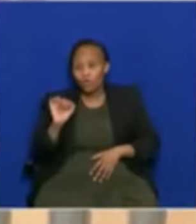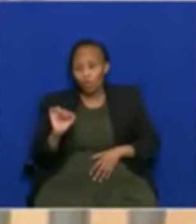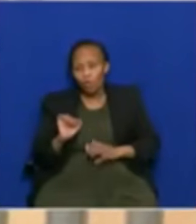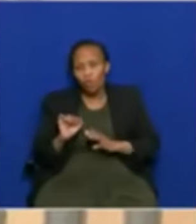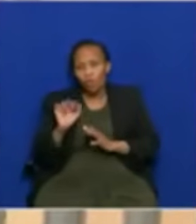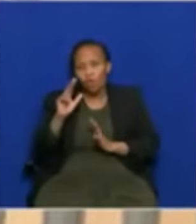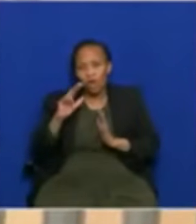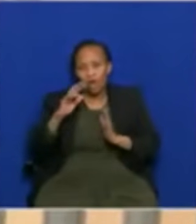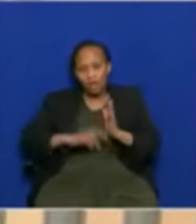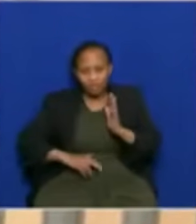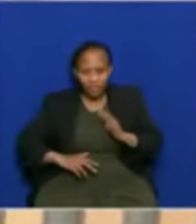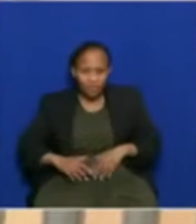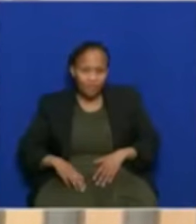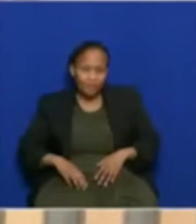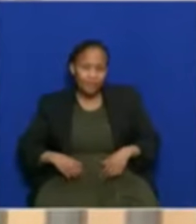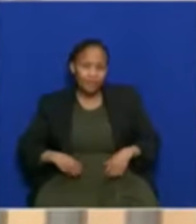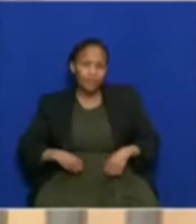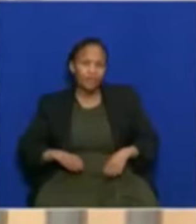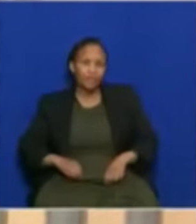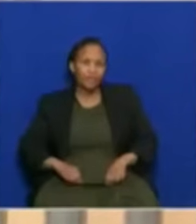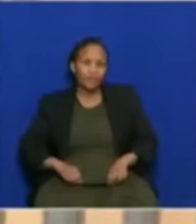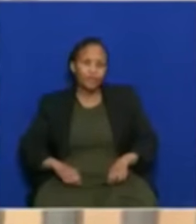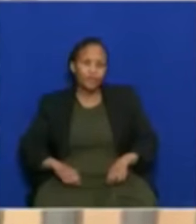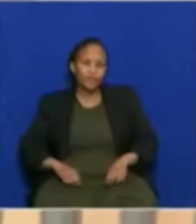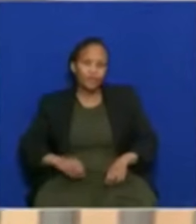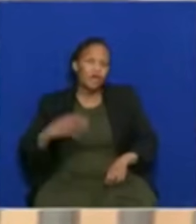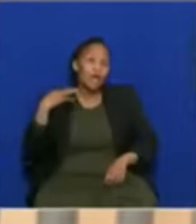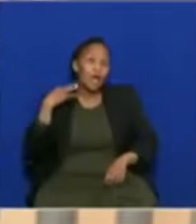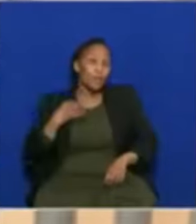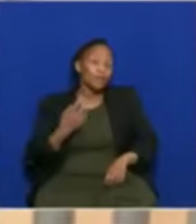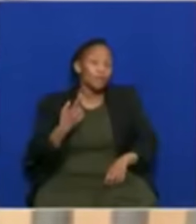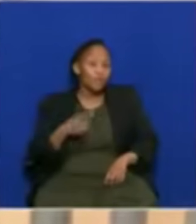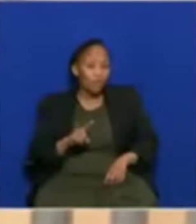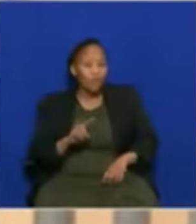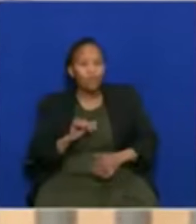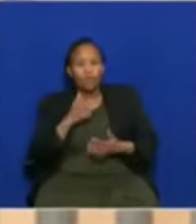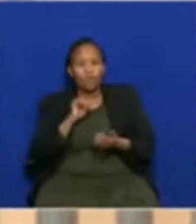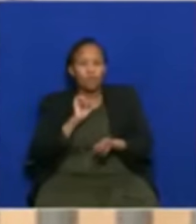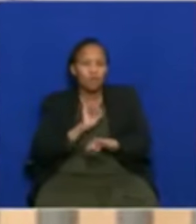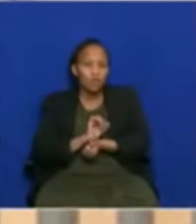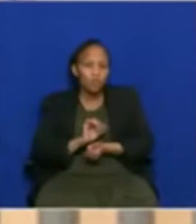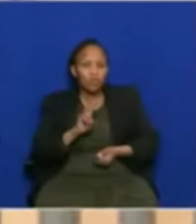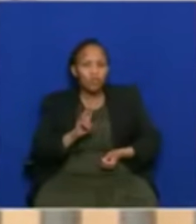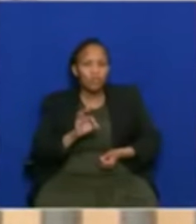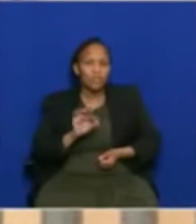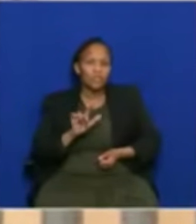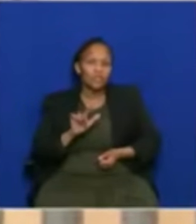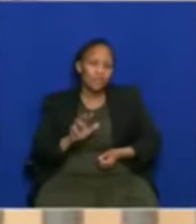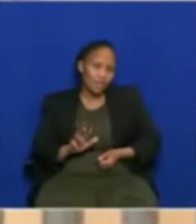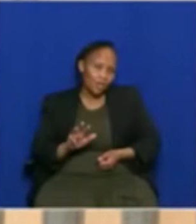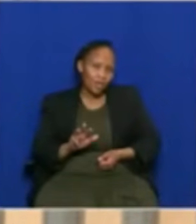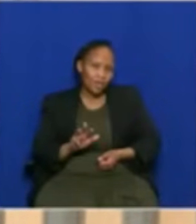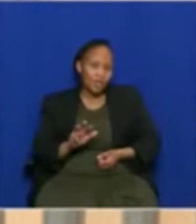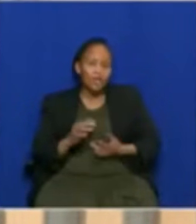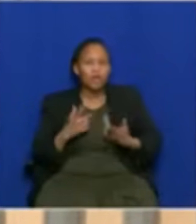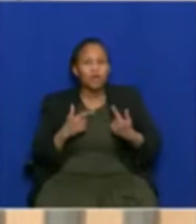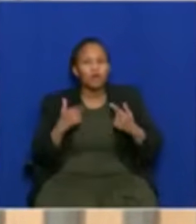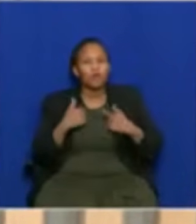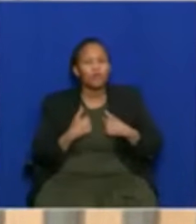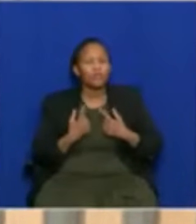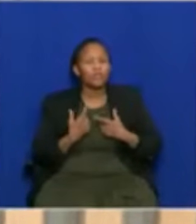the application for warrant of arrest, I'm at 2379. We dealt with the first part